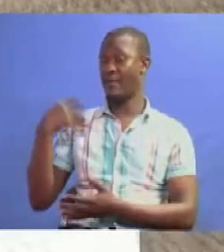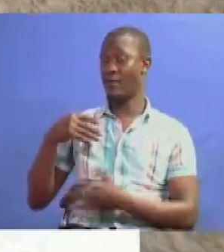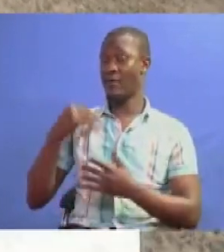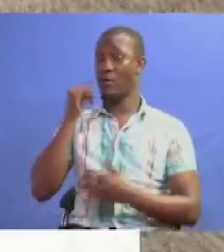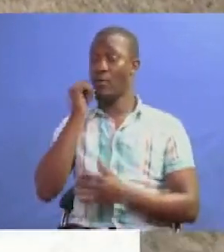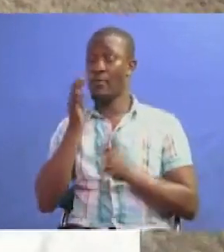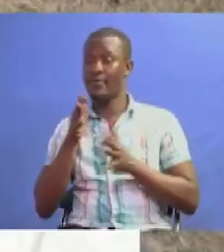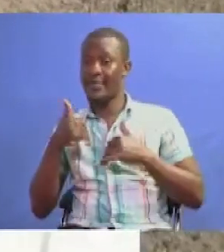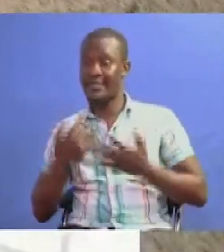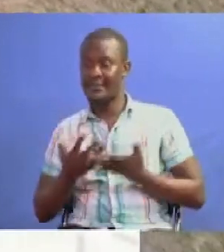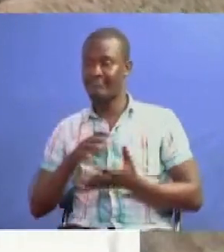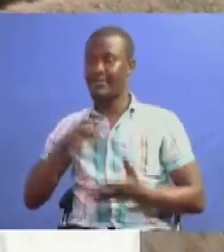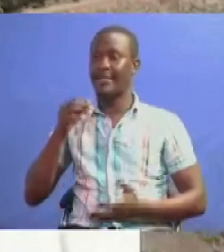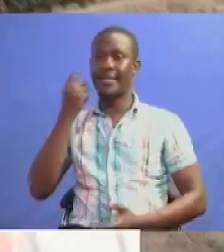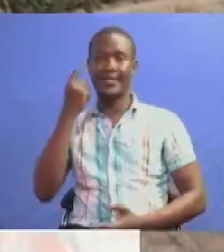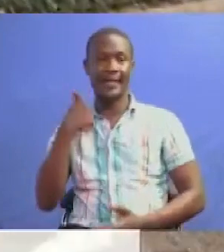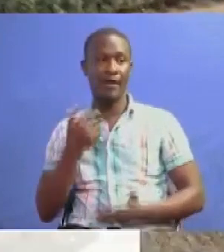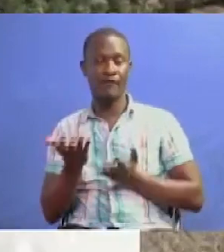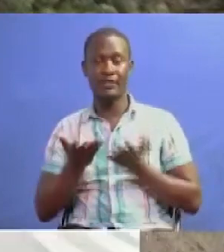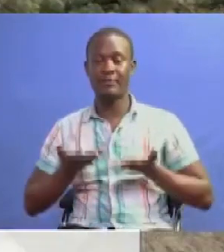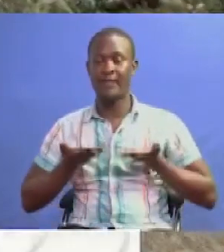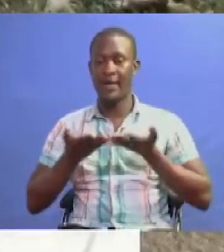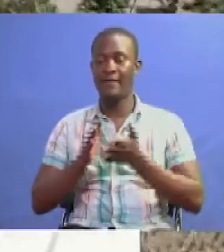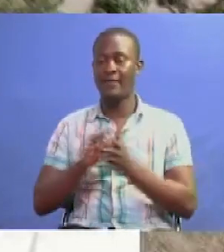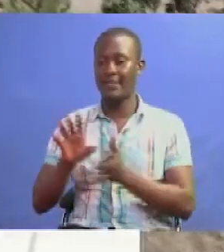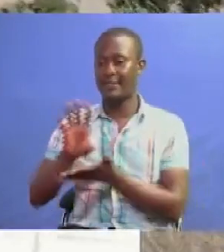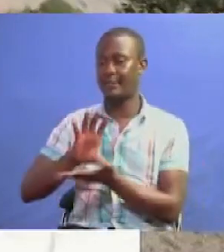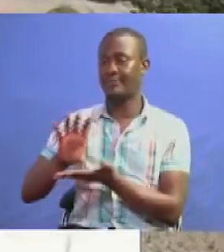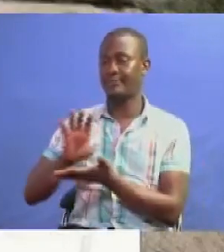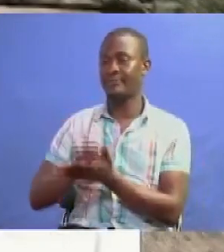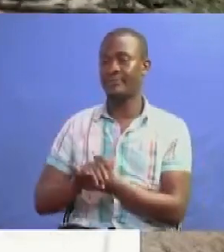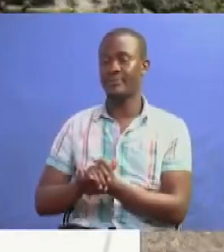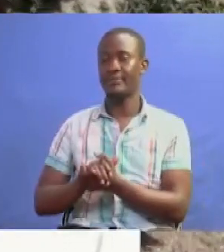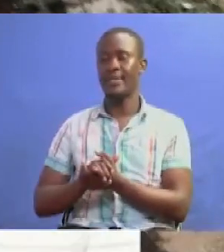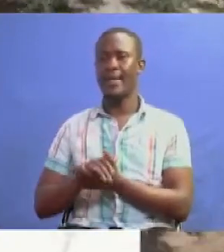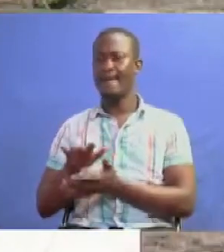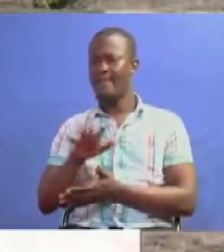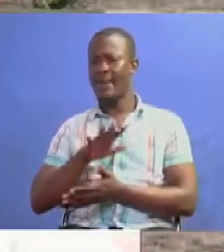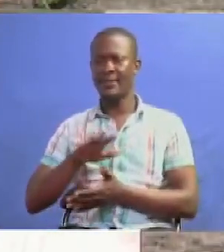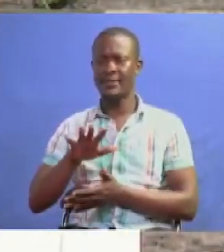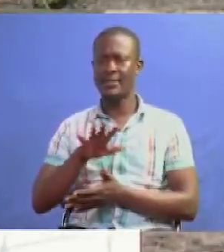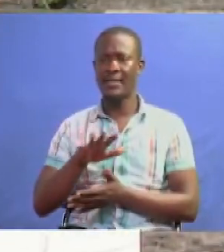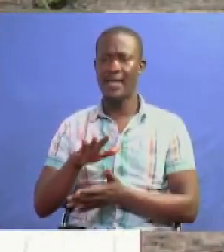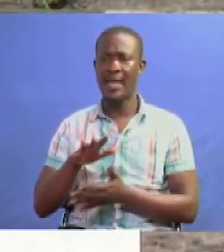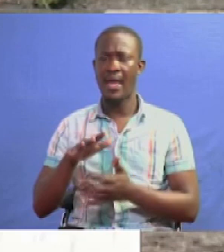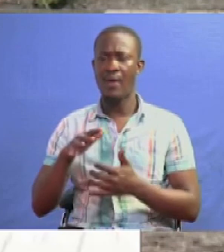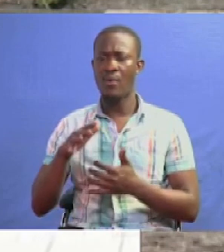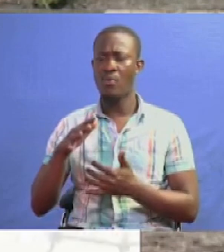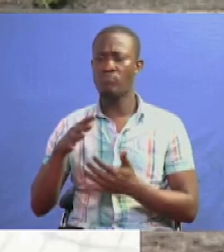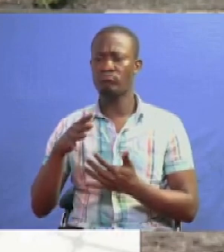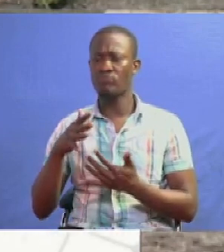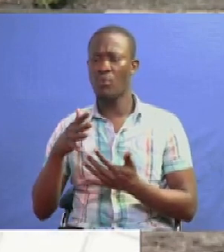to the increase in the great understanding of the services provided by the center. Mahali, kuna mahali kulikuwa